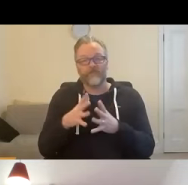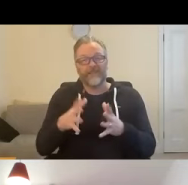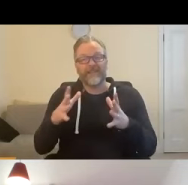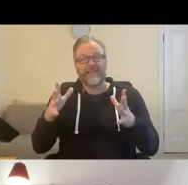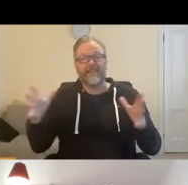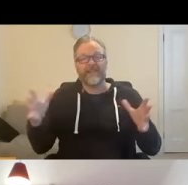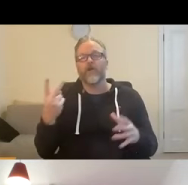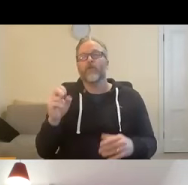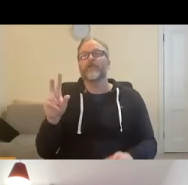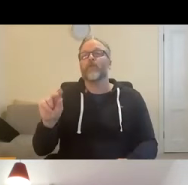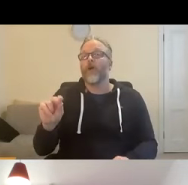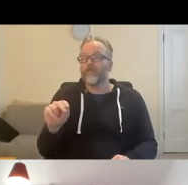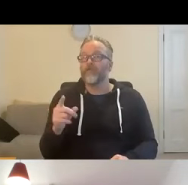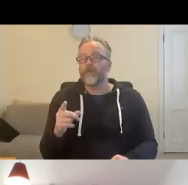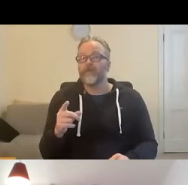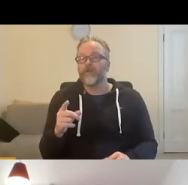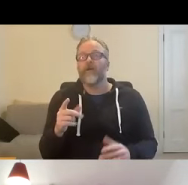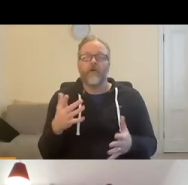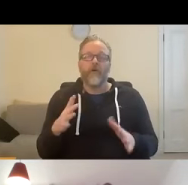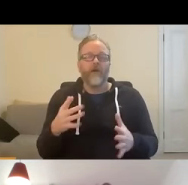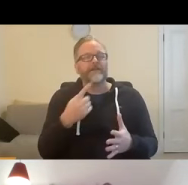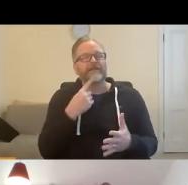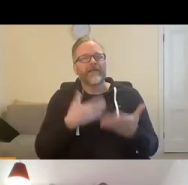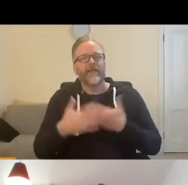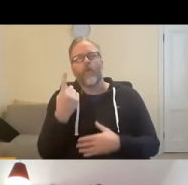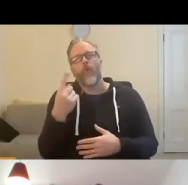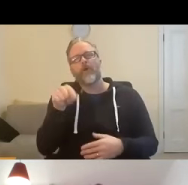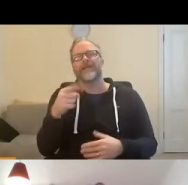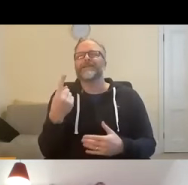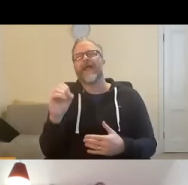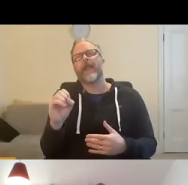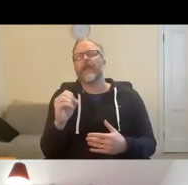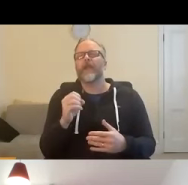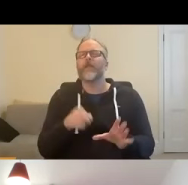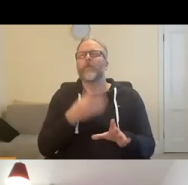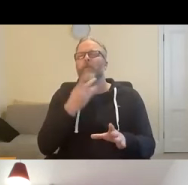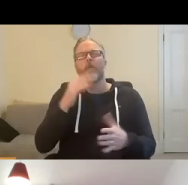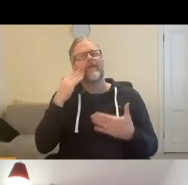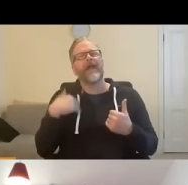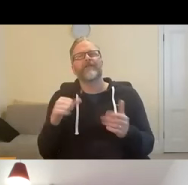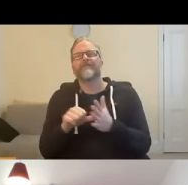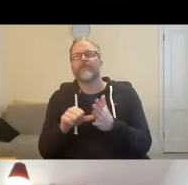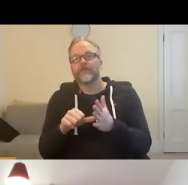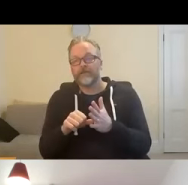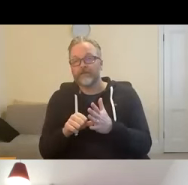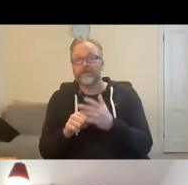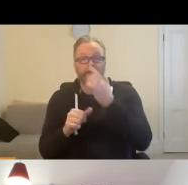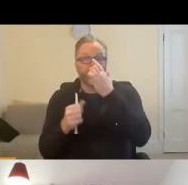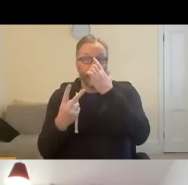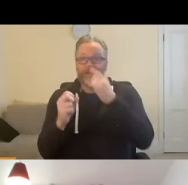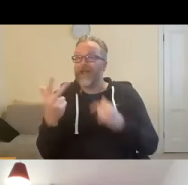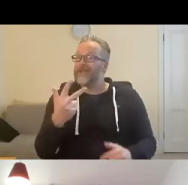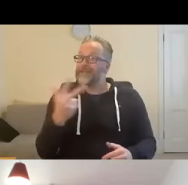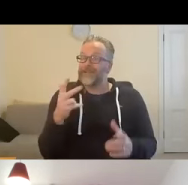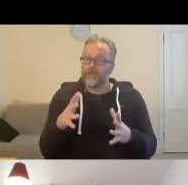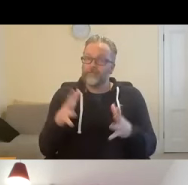in 2012, our data was telling us that 1 in 10 young people had a mental health difficulty. In 2018,